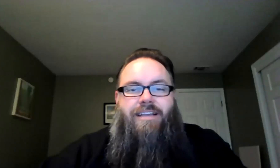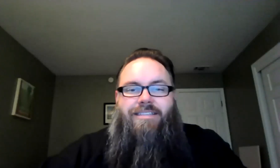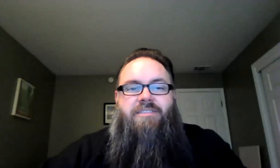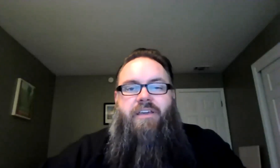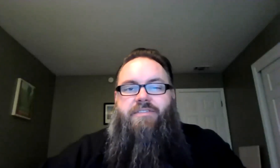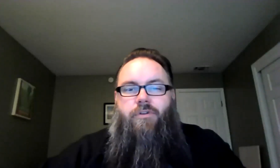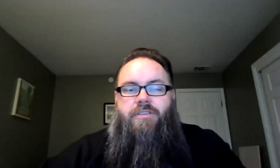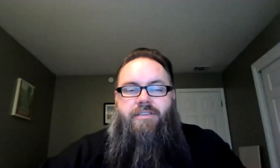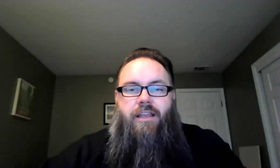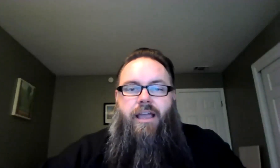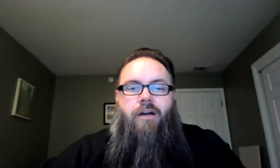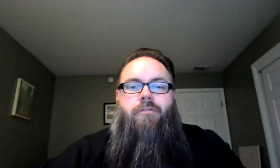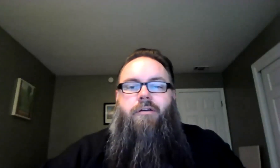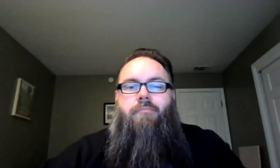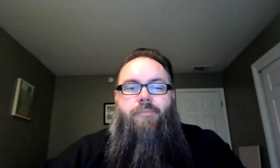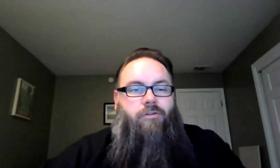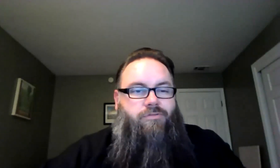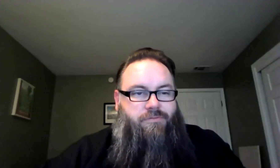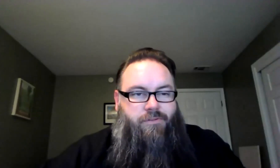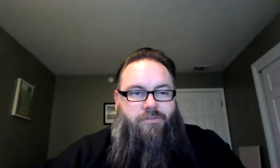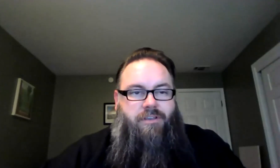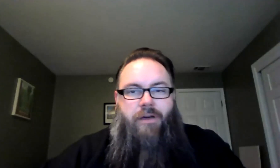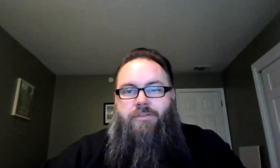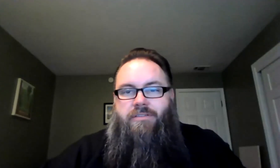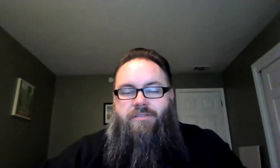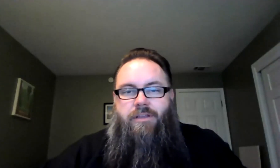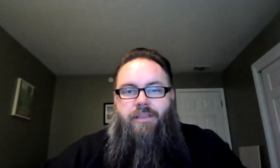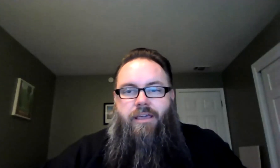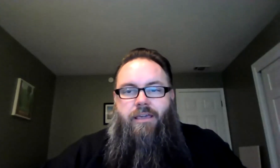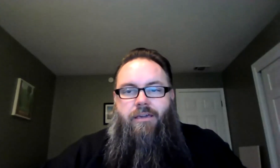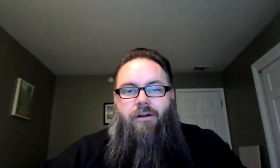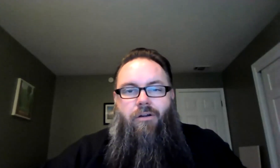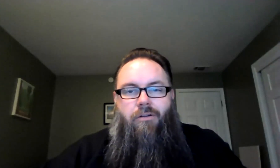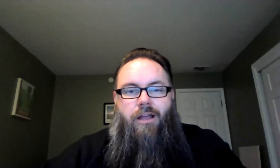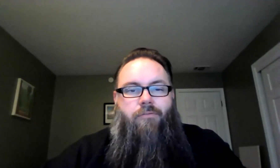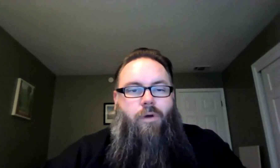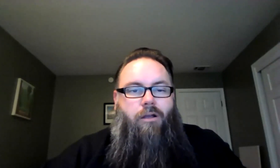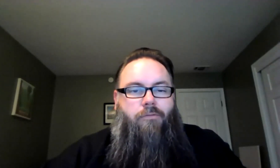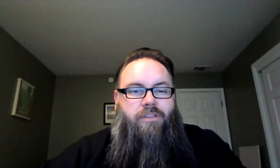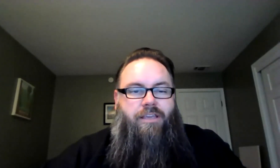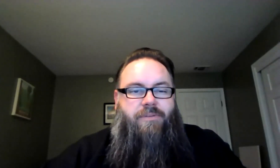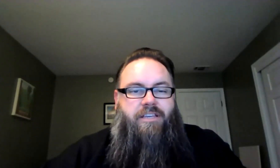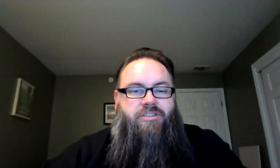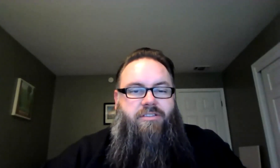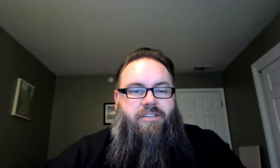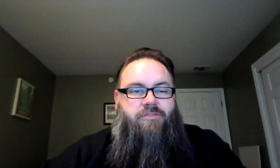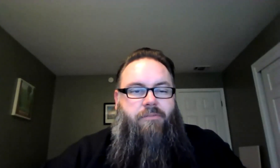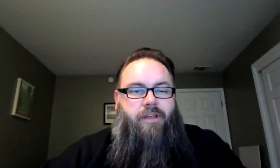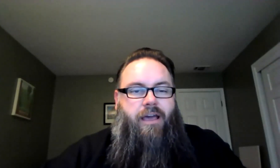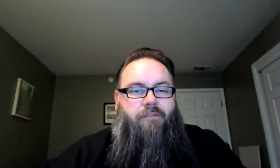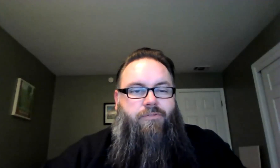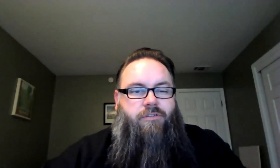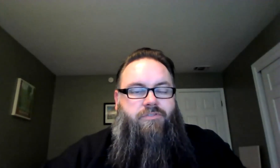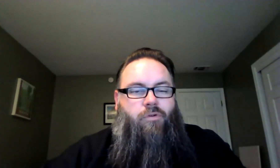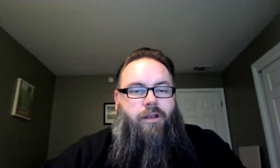I see space for us sending out a memo to folks about this so that they are kind of aware of what the expectations they should be